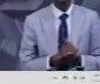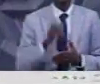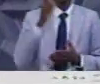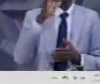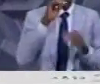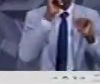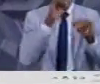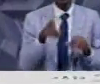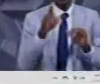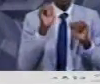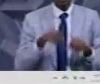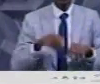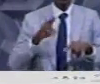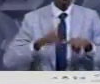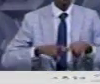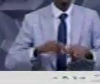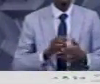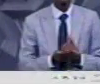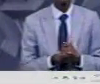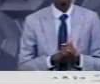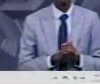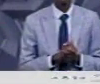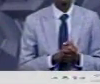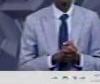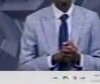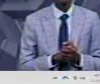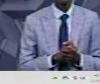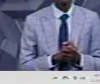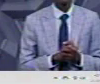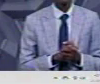are new stars here today.